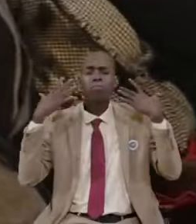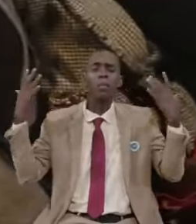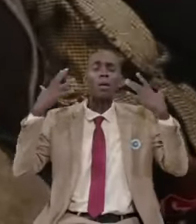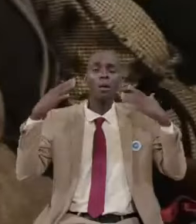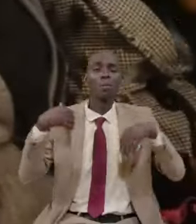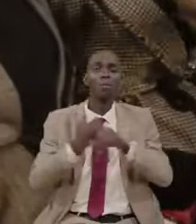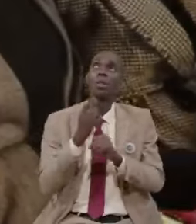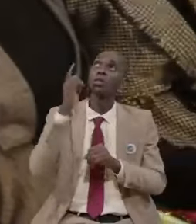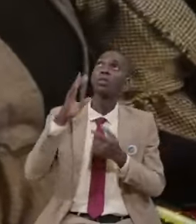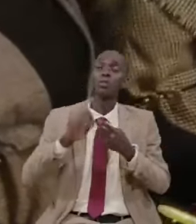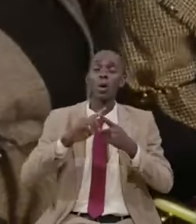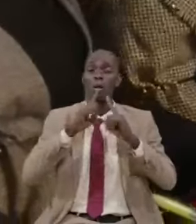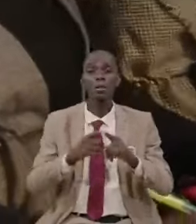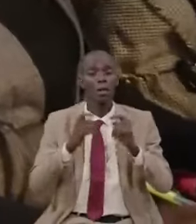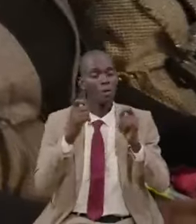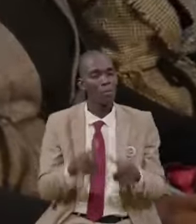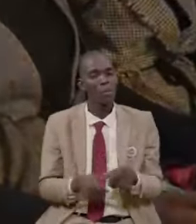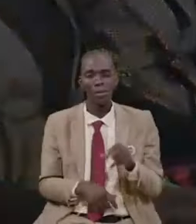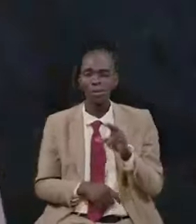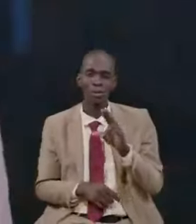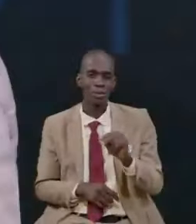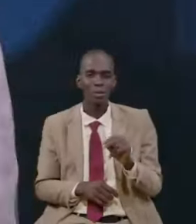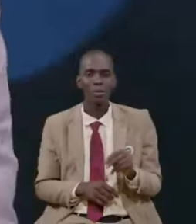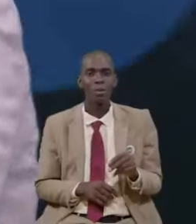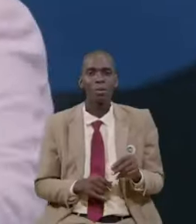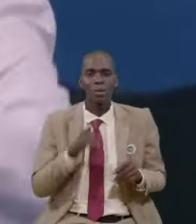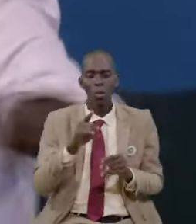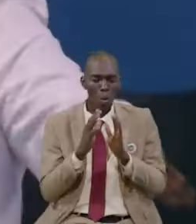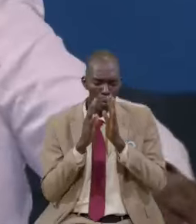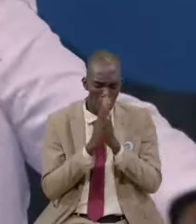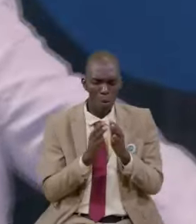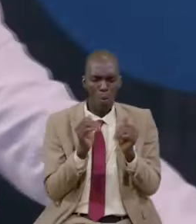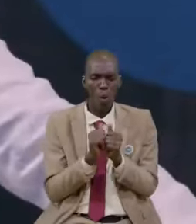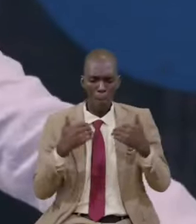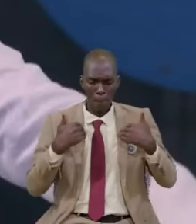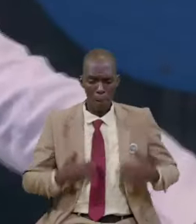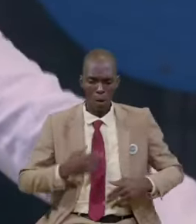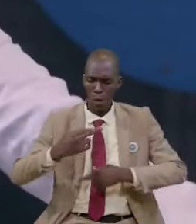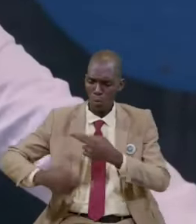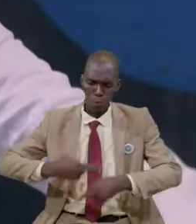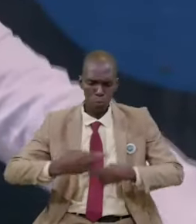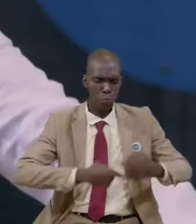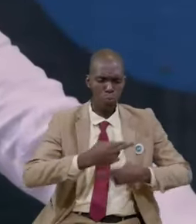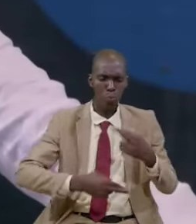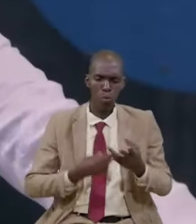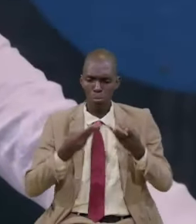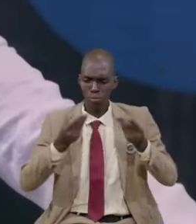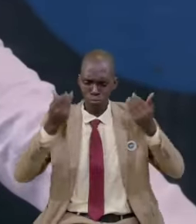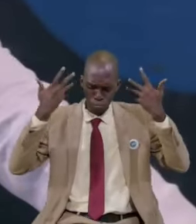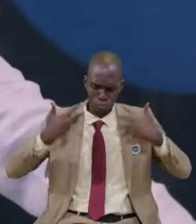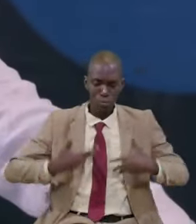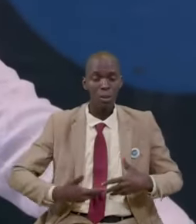not because I fall down, I roll on the ground, I'm so serious, I'm fanatical. That's not how